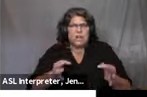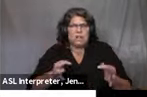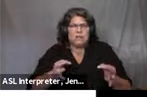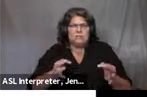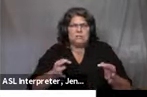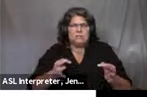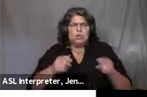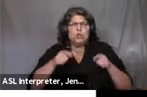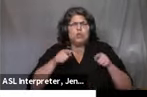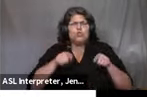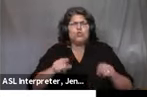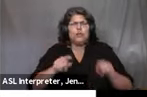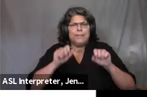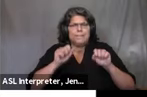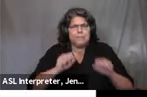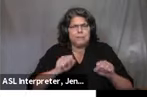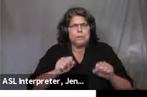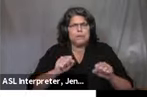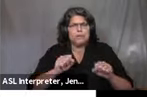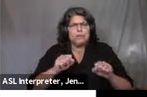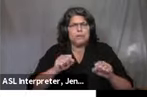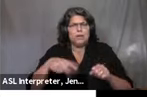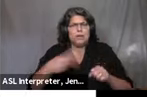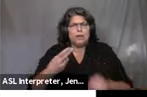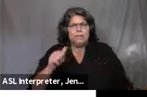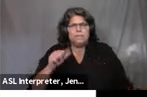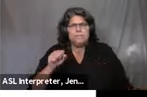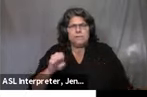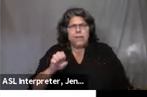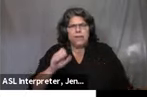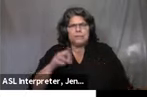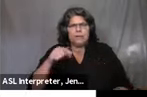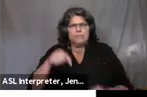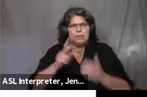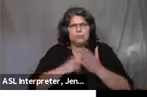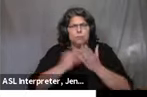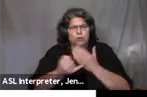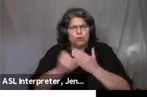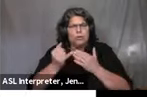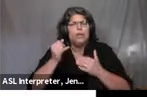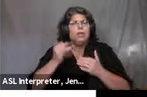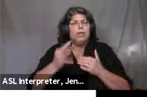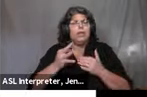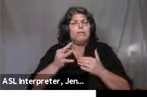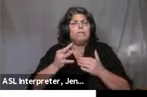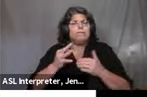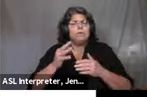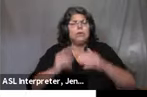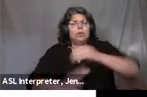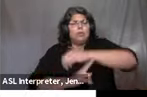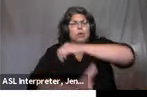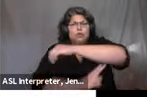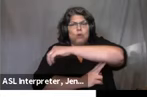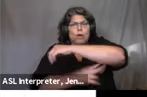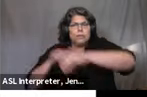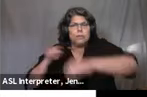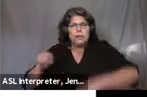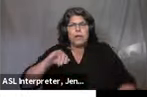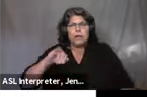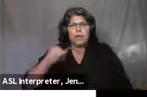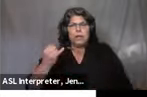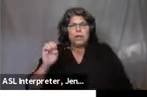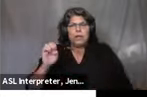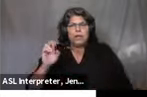the feasibility phase of the project as to whether a crossing at Jennings of 101